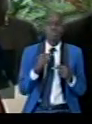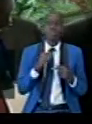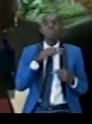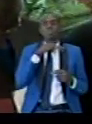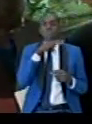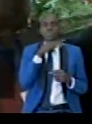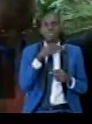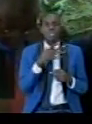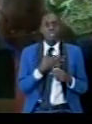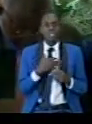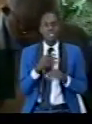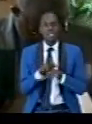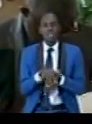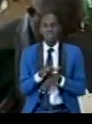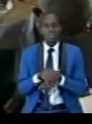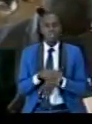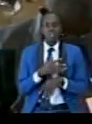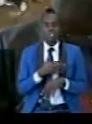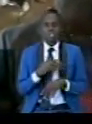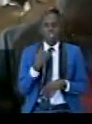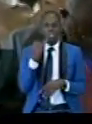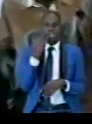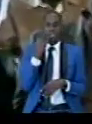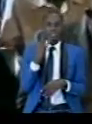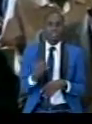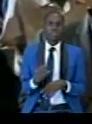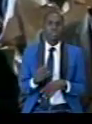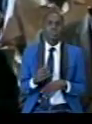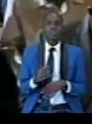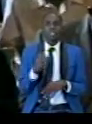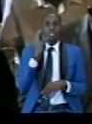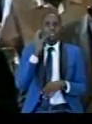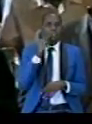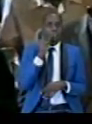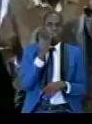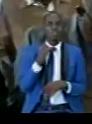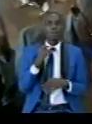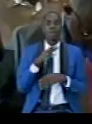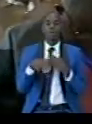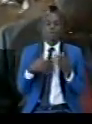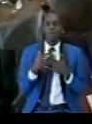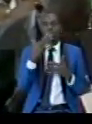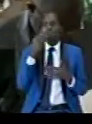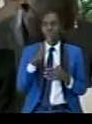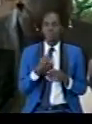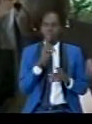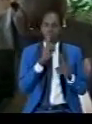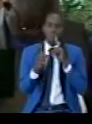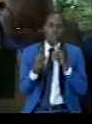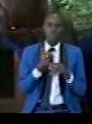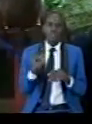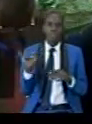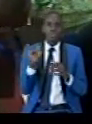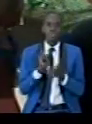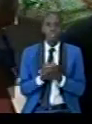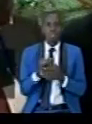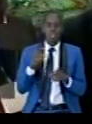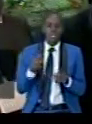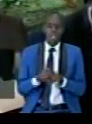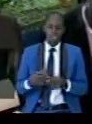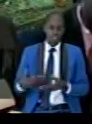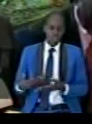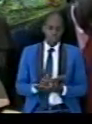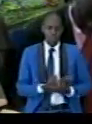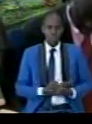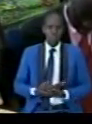and envies, and all evil speaking. It says in verse 2 that we as newborn